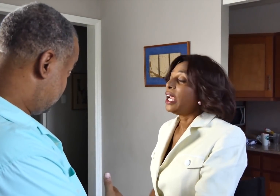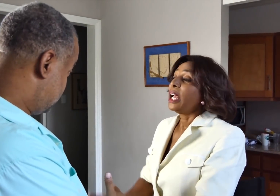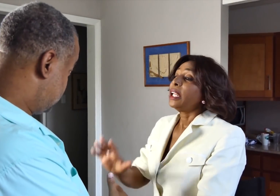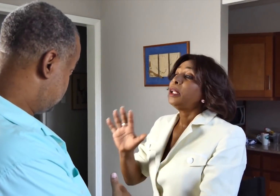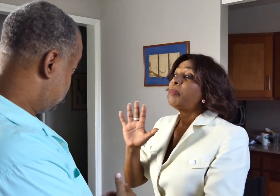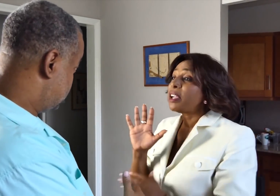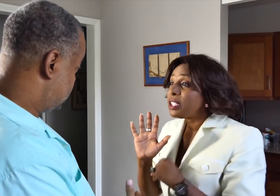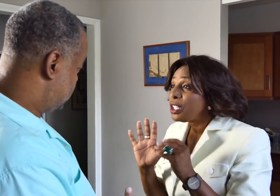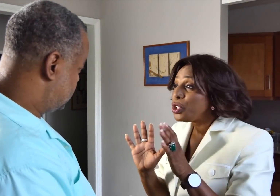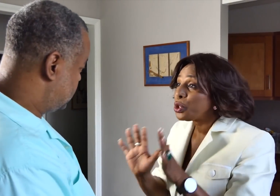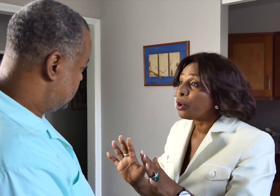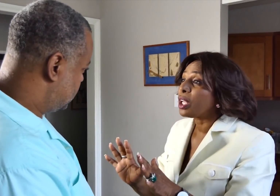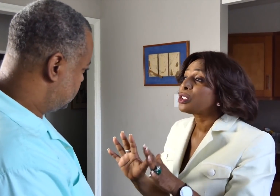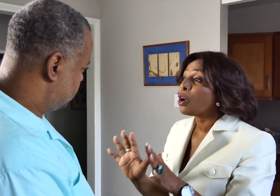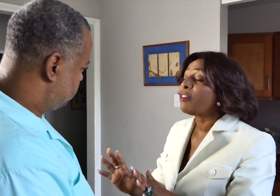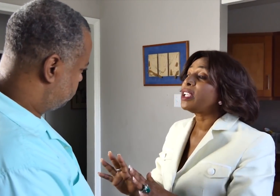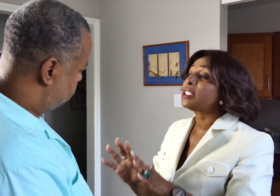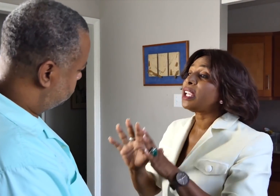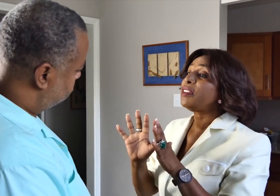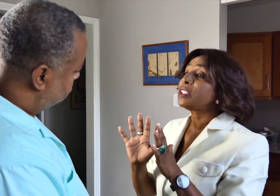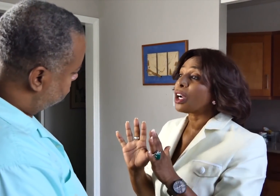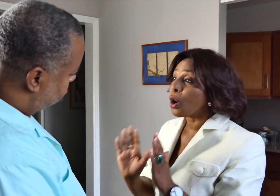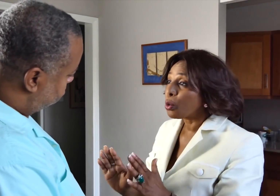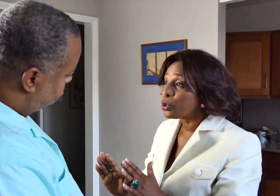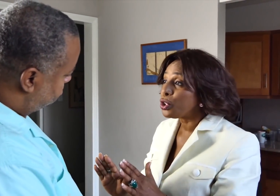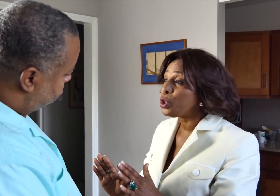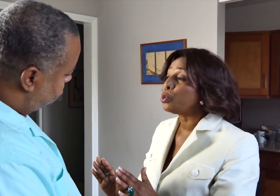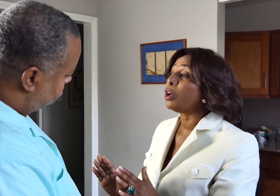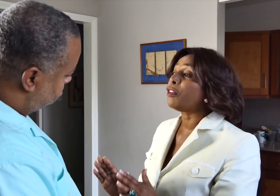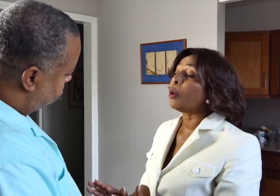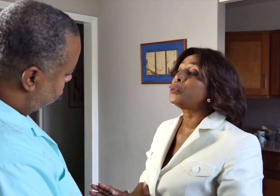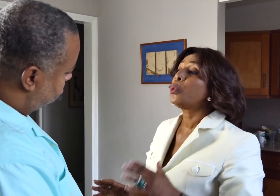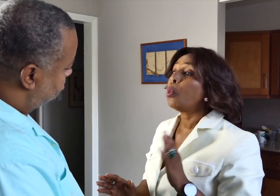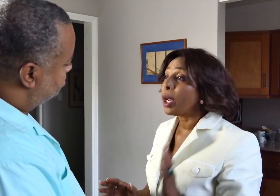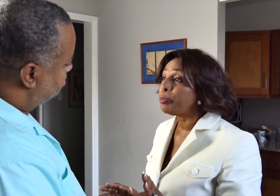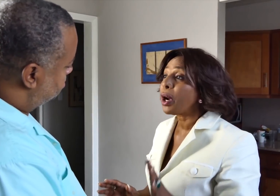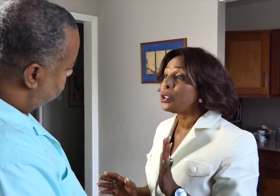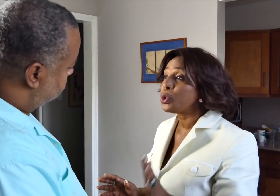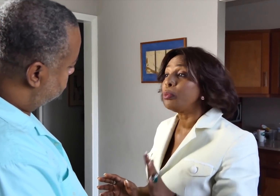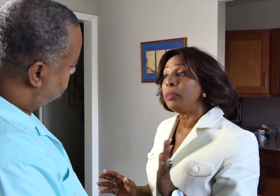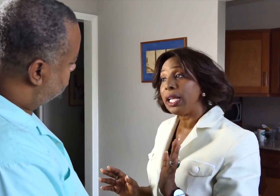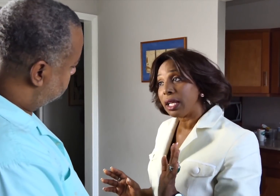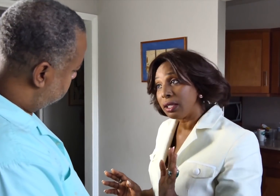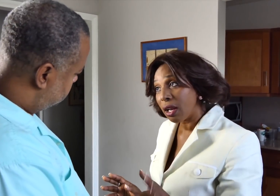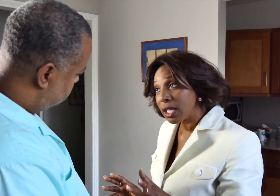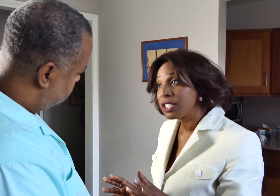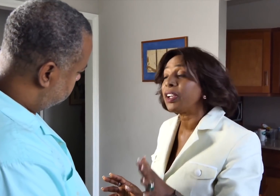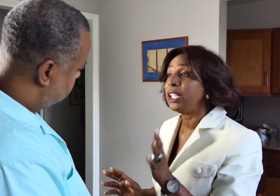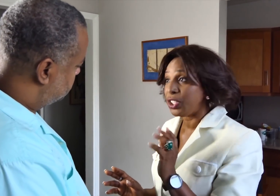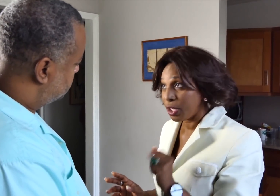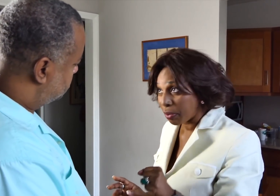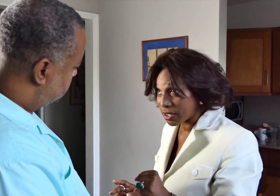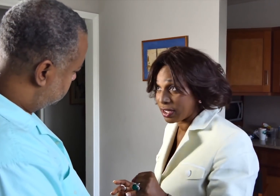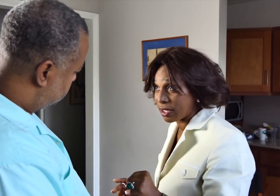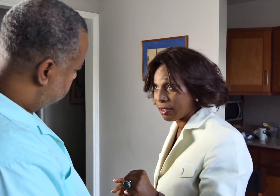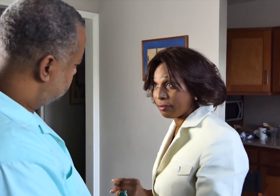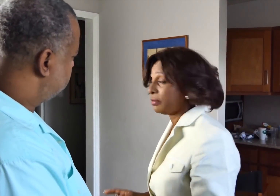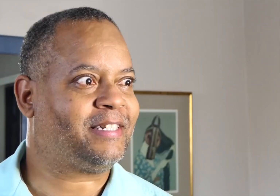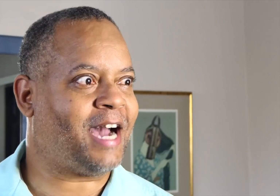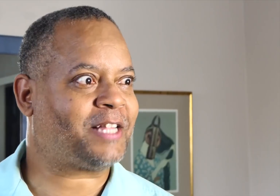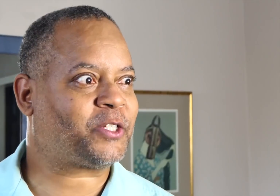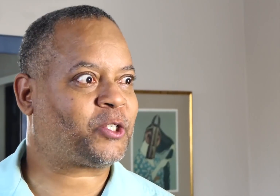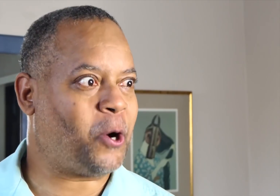money? Deposit insurance cover your savings account to the tune of up to $1.2 million for each